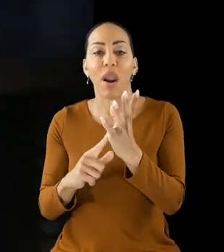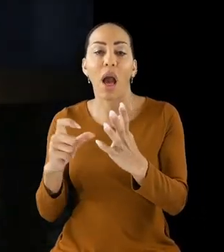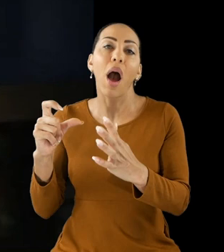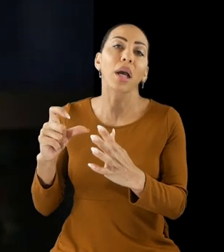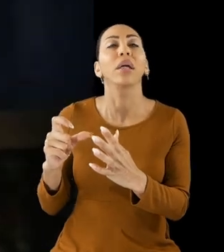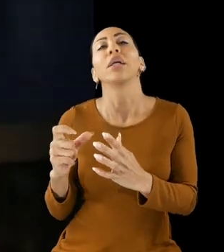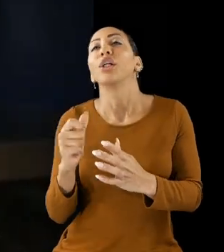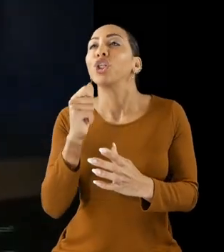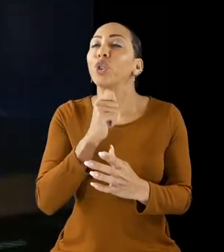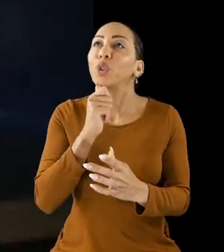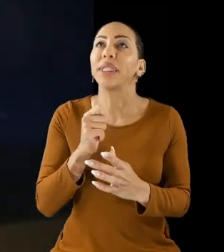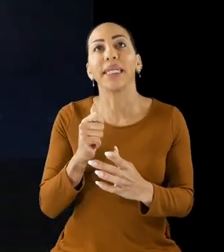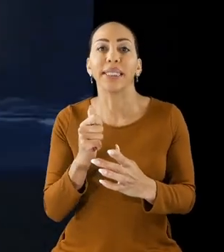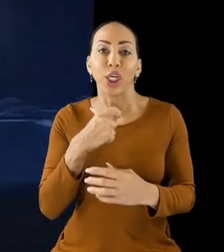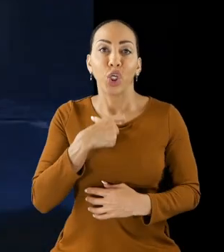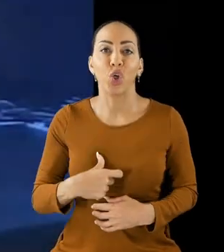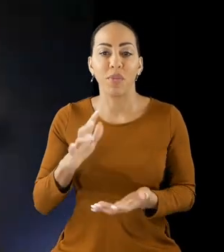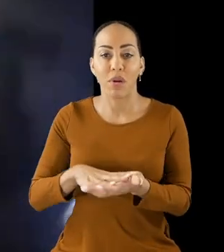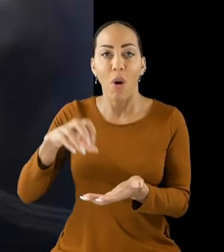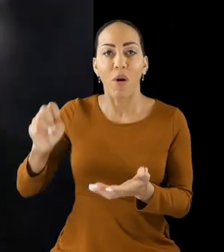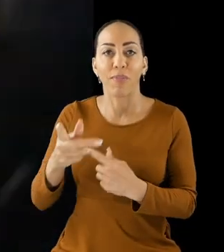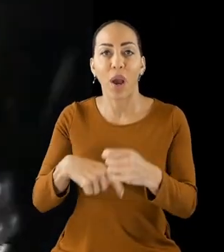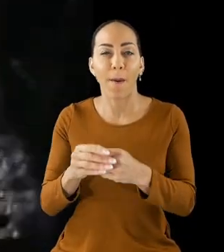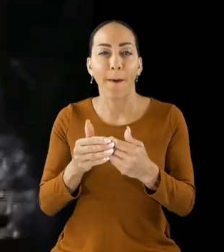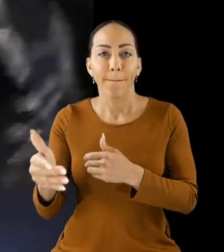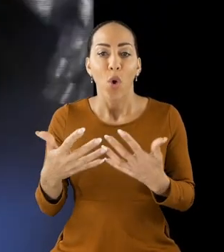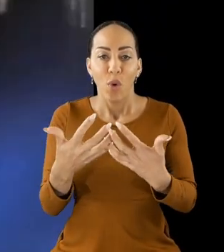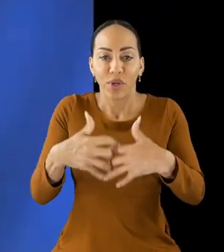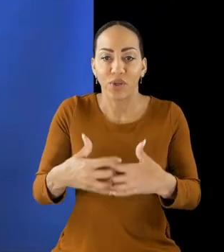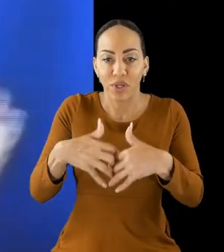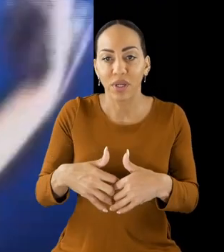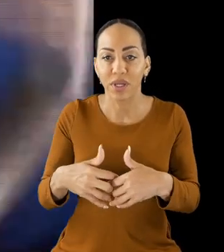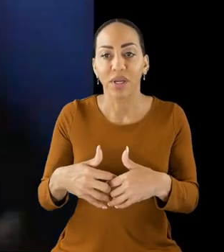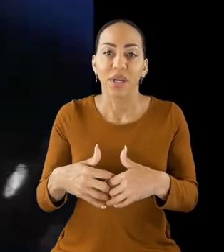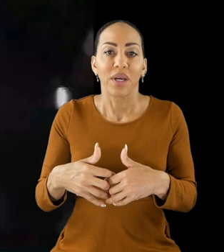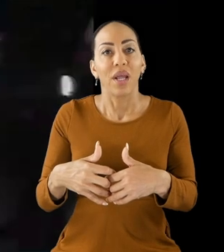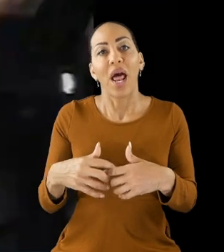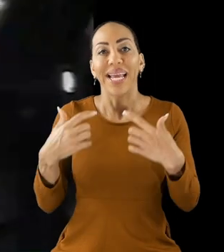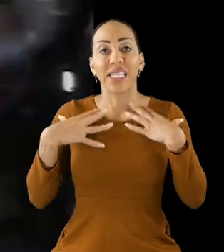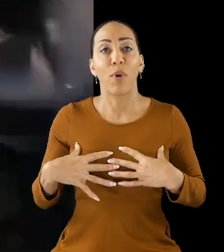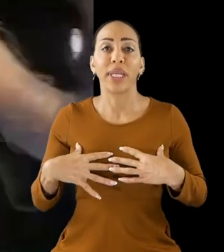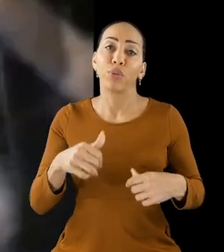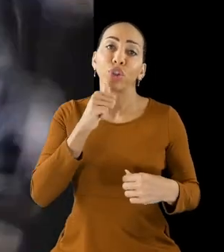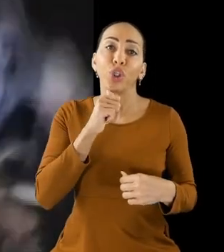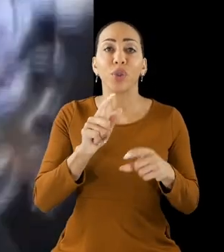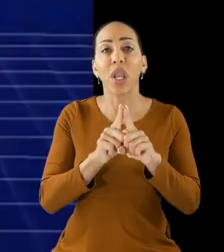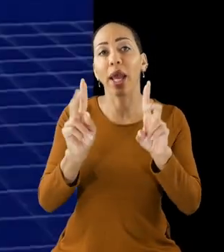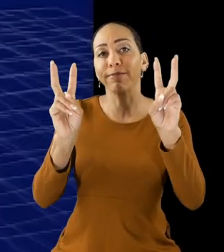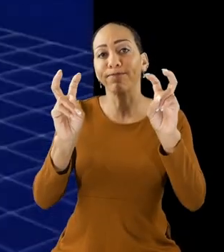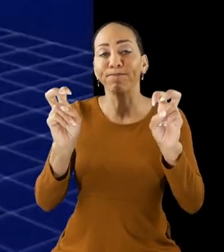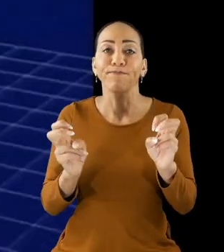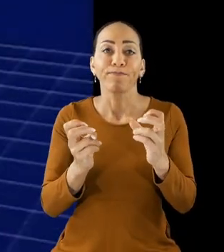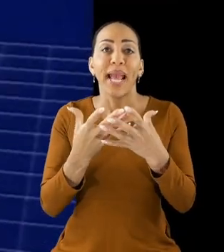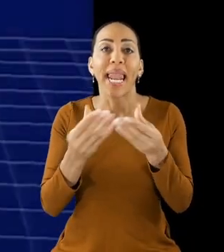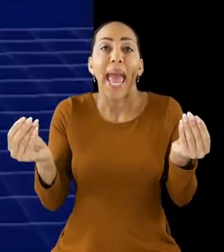Stellark takes the dehumanization and machinization of the body to extremes. His body is reduced to little more than an empty shell, a